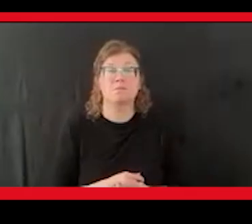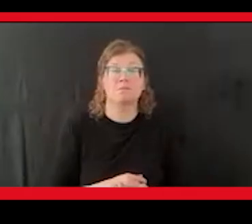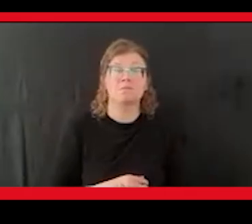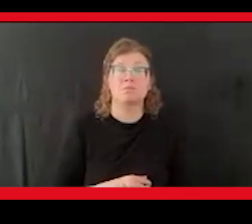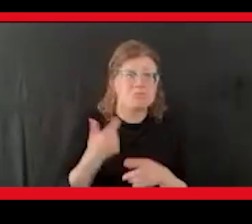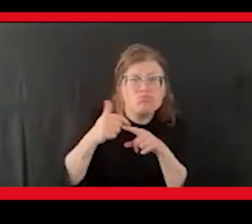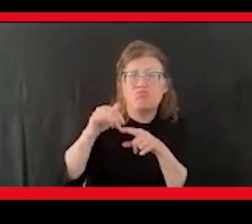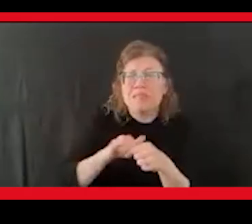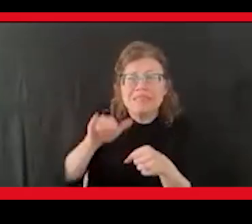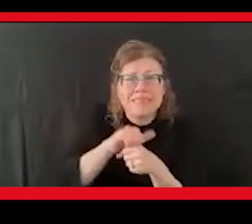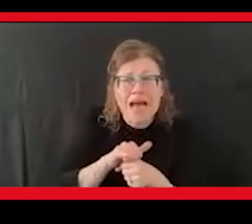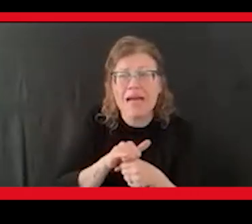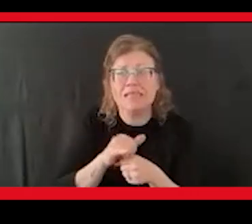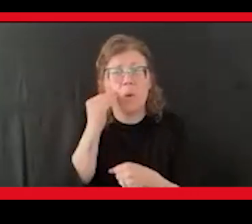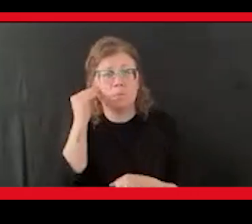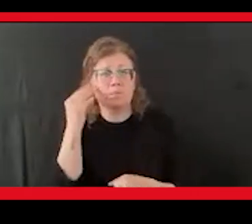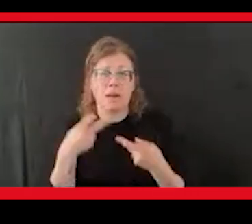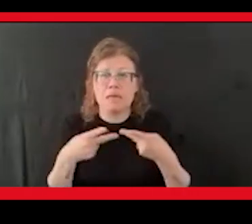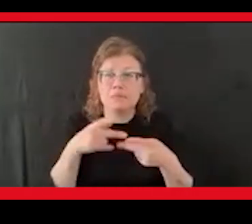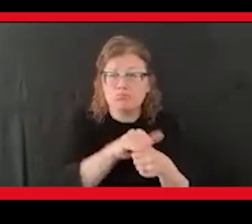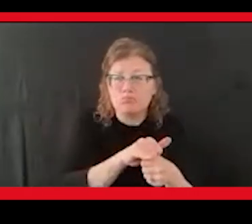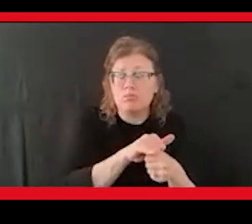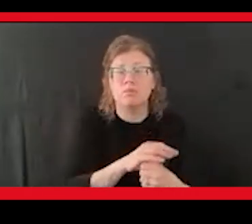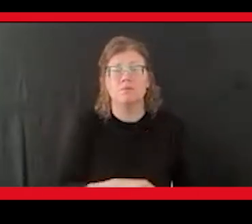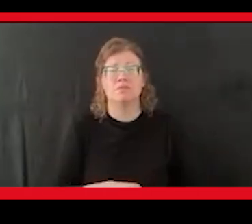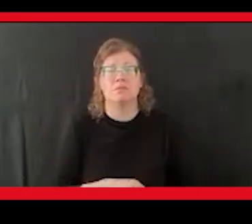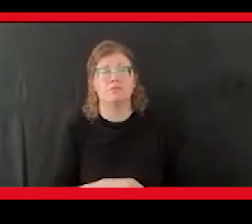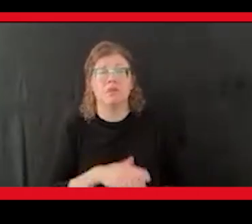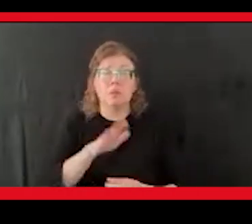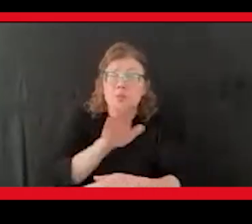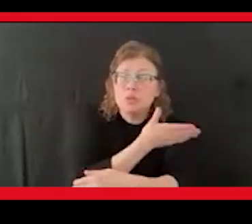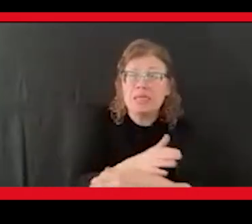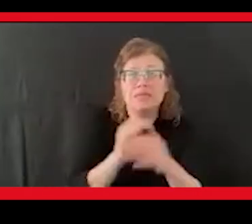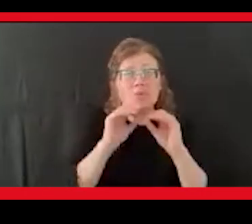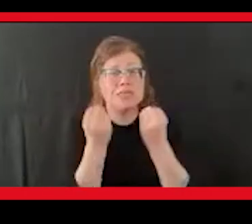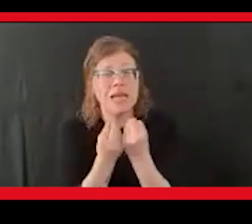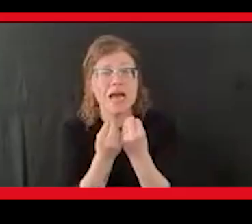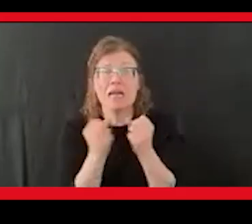concert and next year, even if they received the grant the previous year.